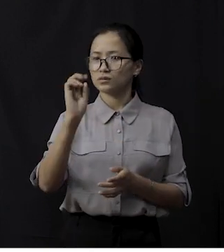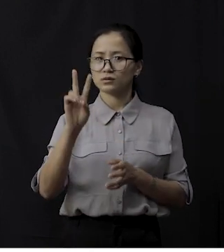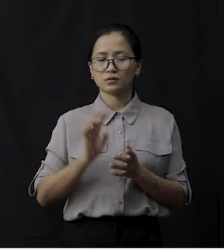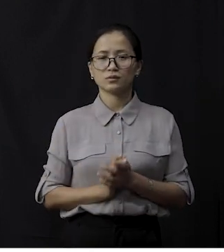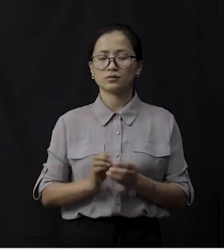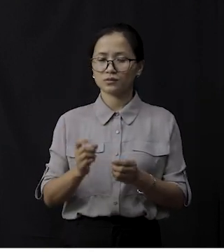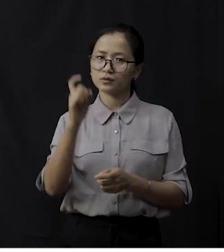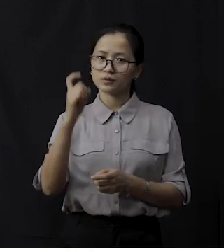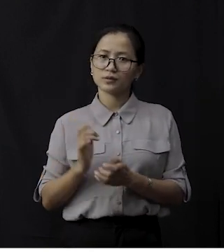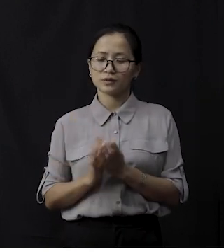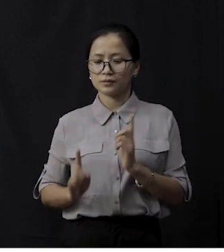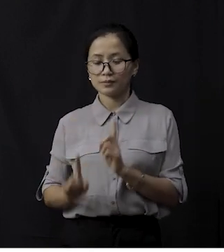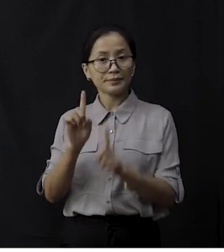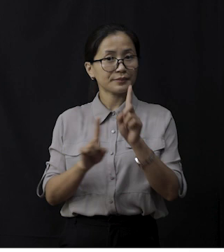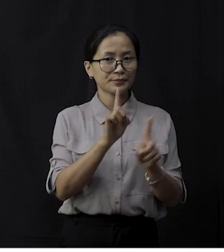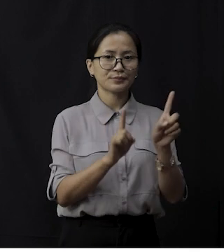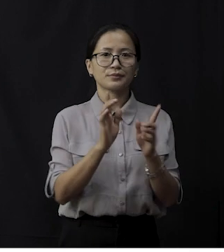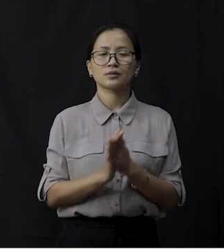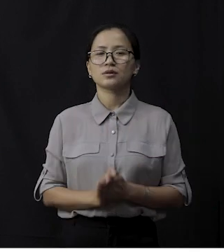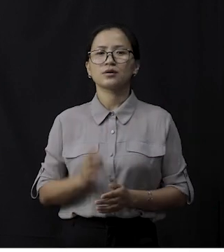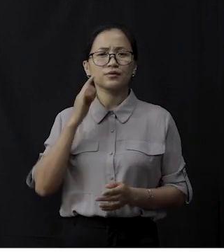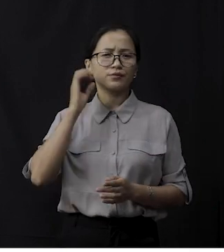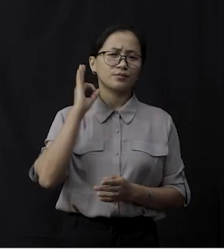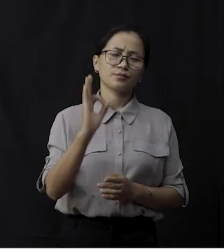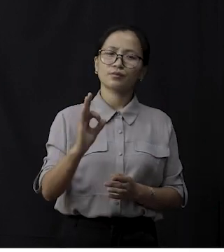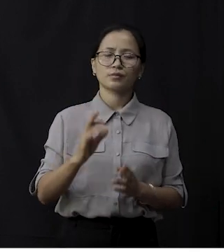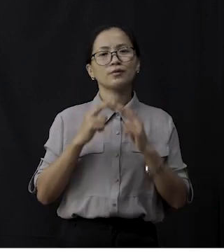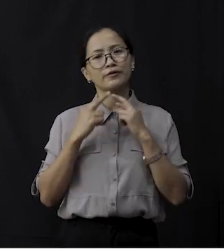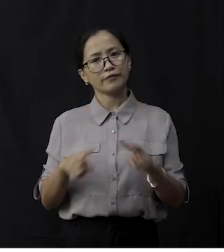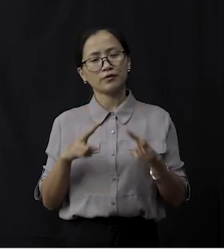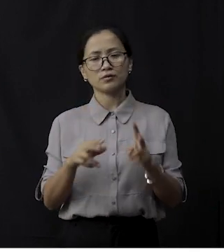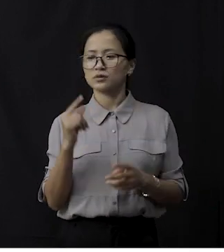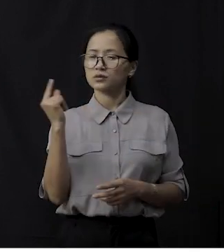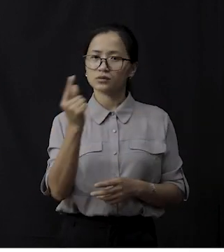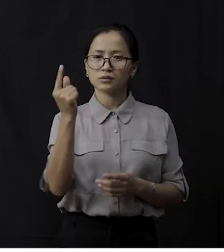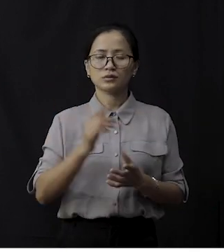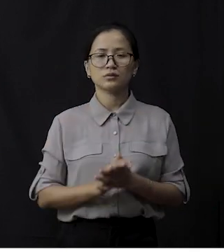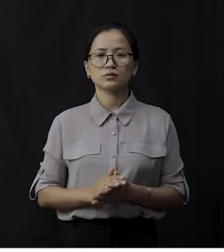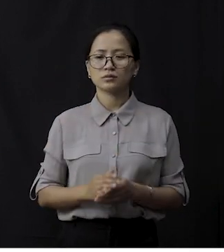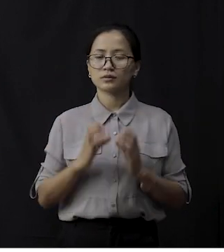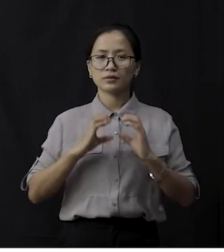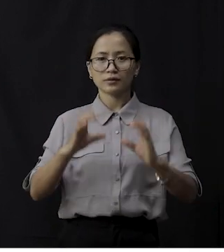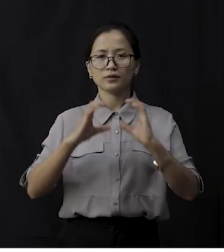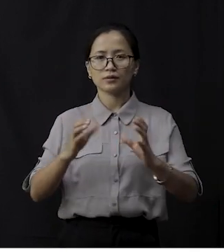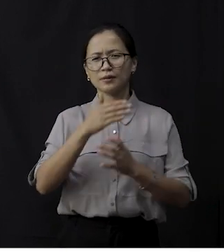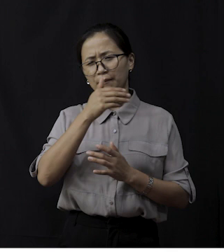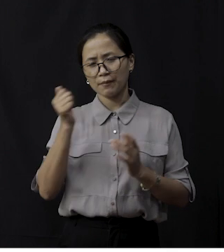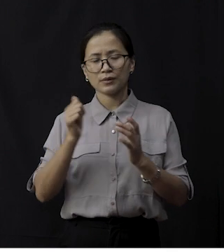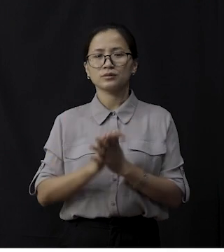we need the plants, okay? So plants are very, very important, very useful. We must take care of the